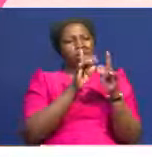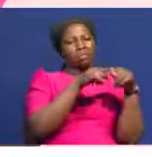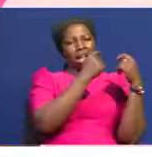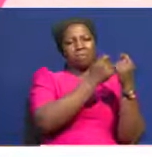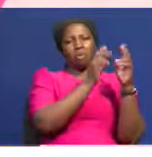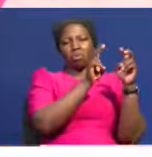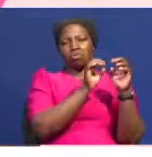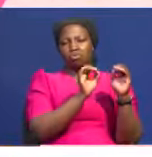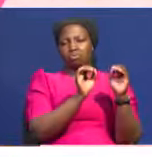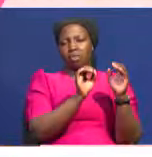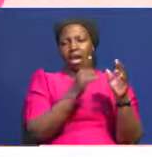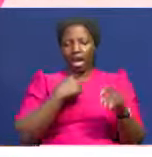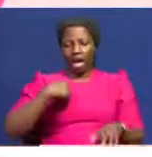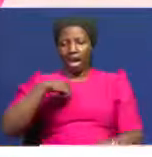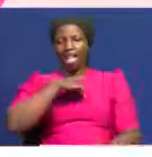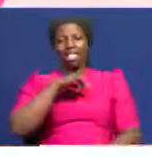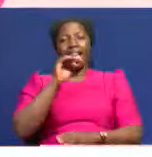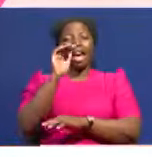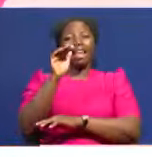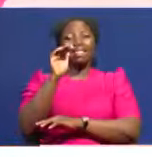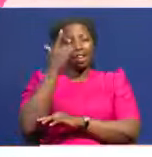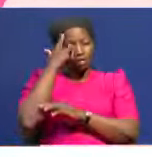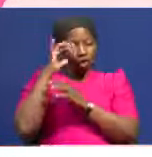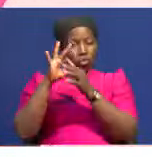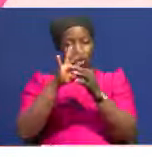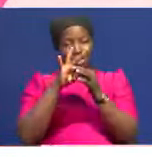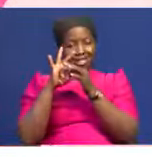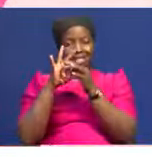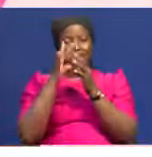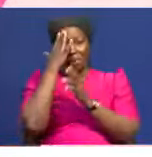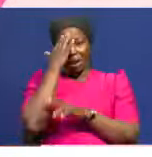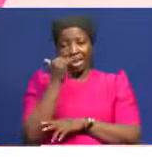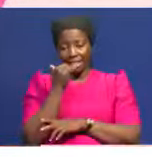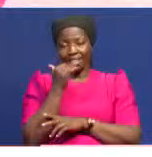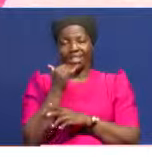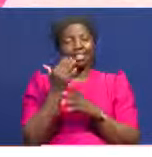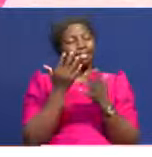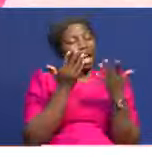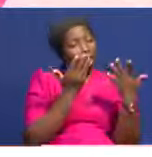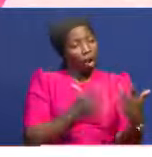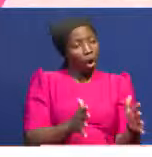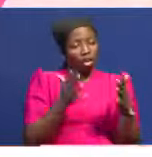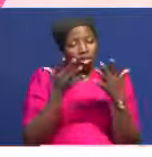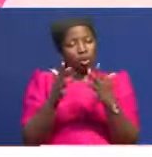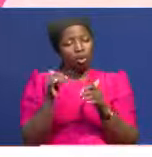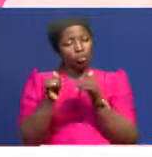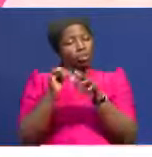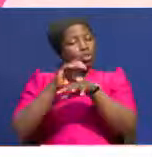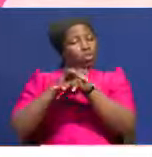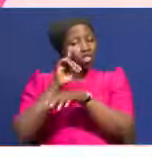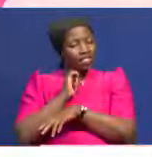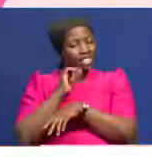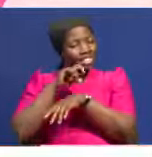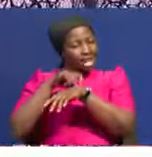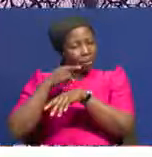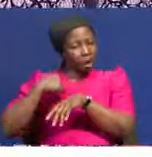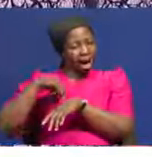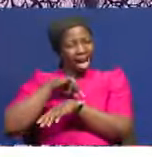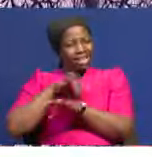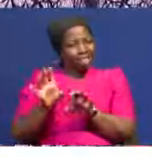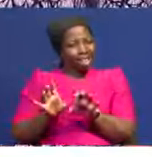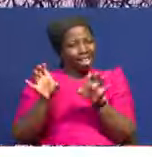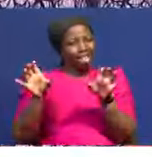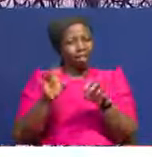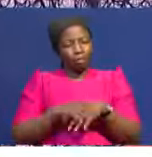Sisi, we are calling for unity kwa sababu ya ile hasara tumeenda when we were not united.